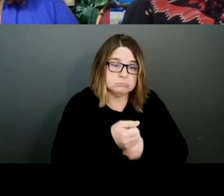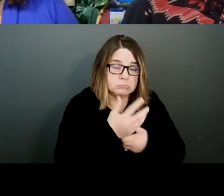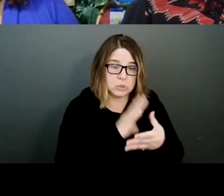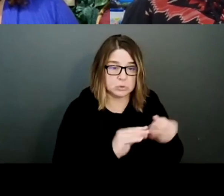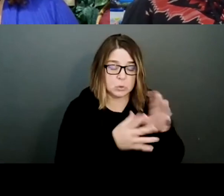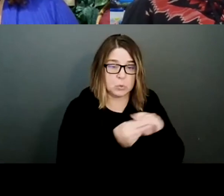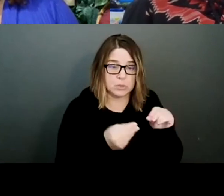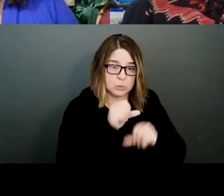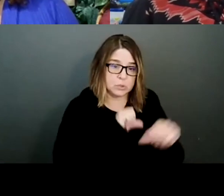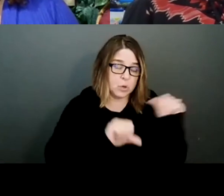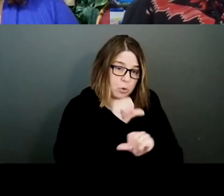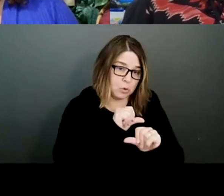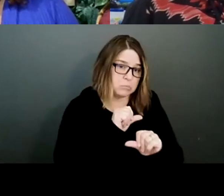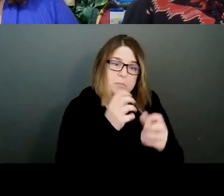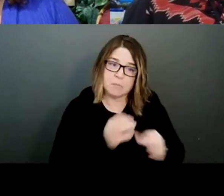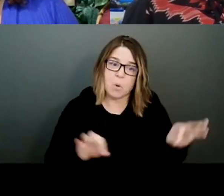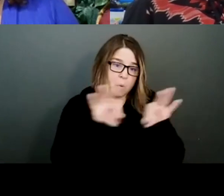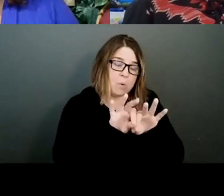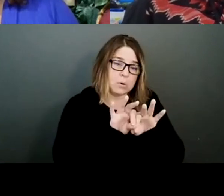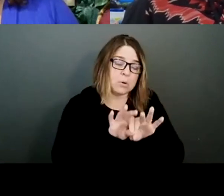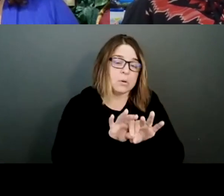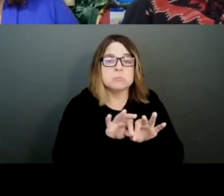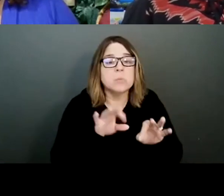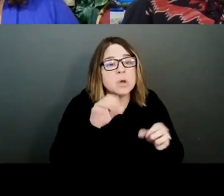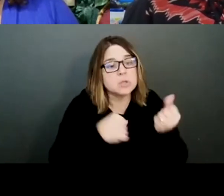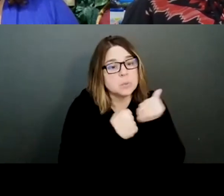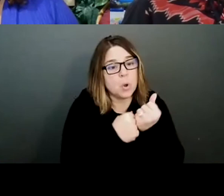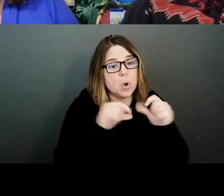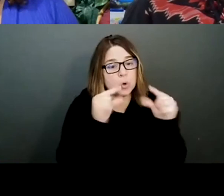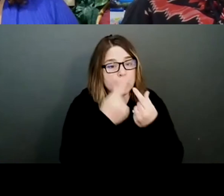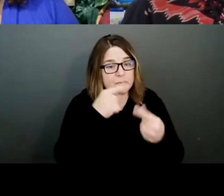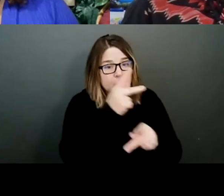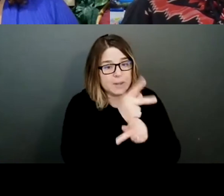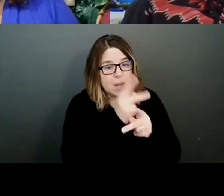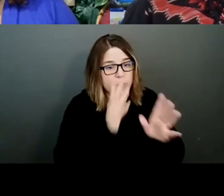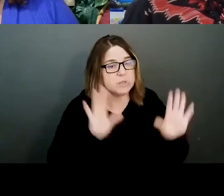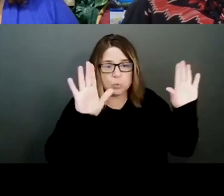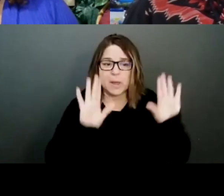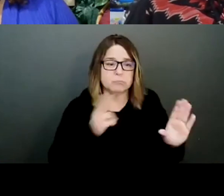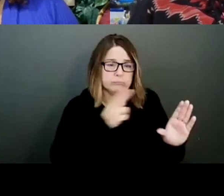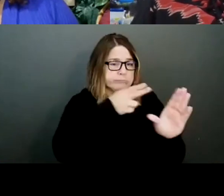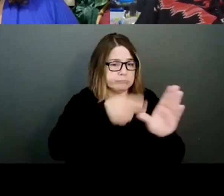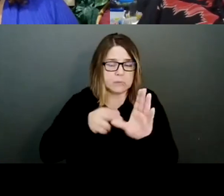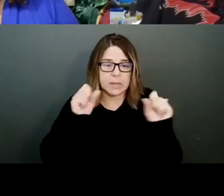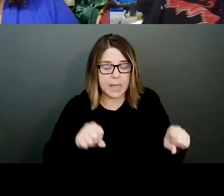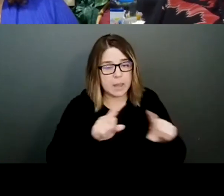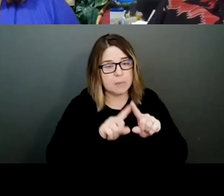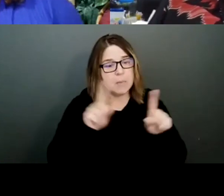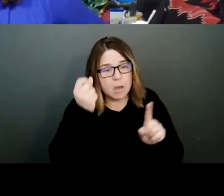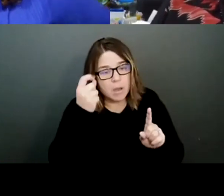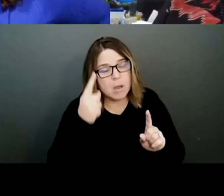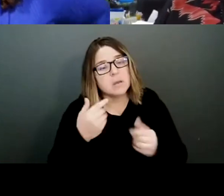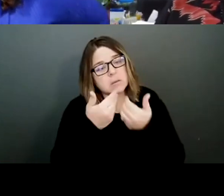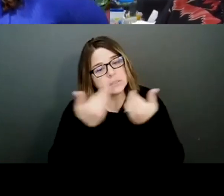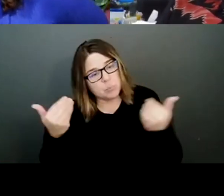the idea of just creating a support group for caregivers, that's great. We can all participate in those. but there are also unique experiences